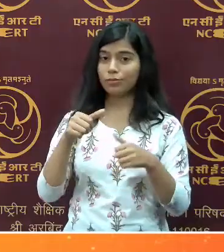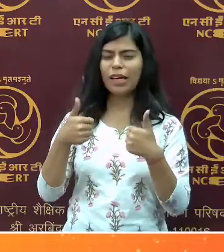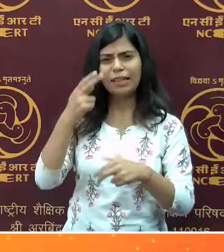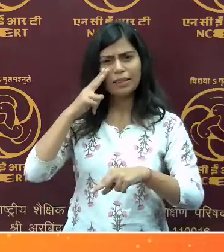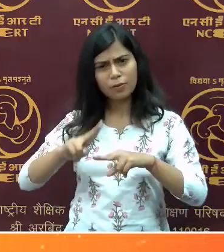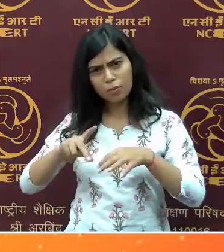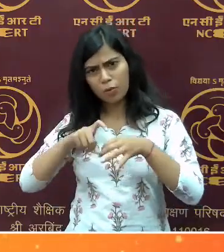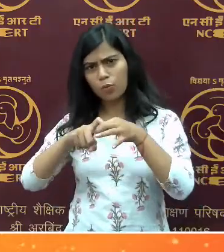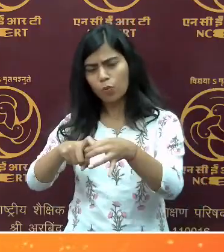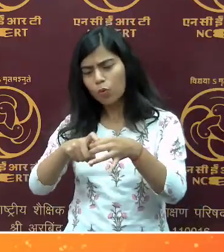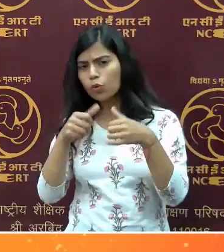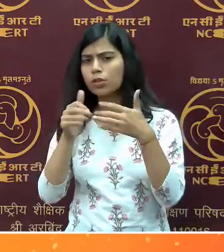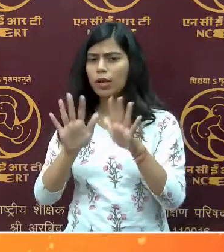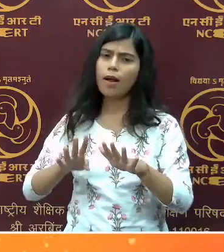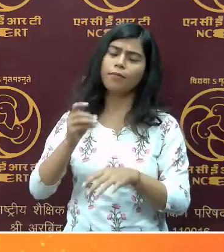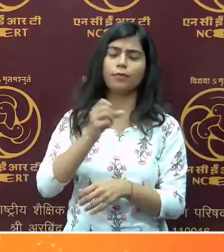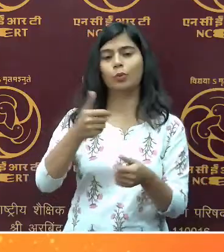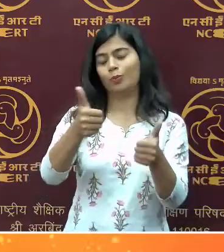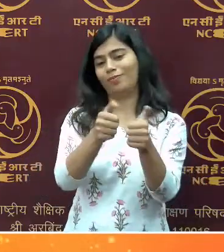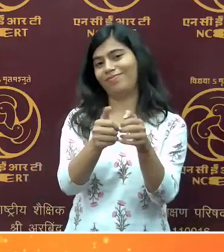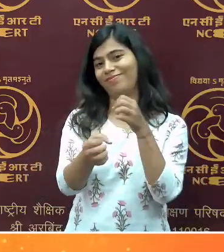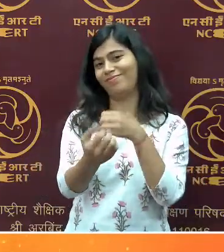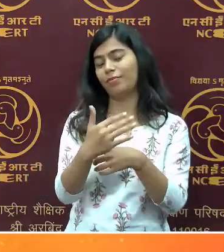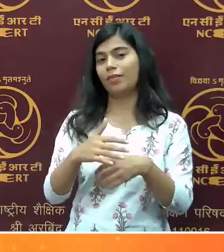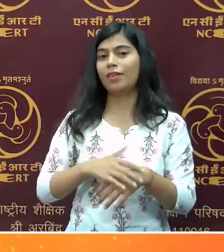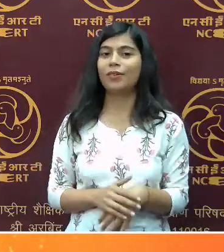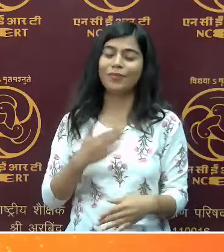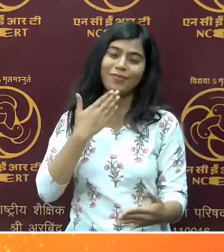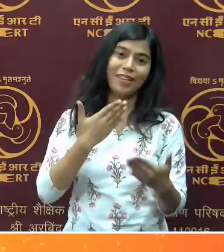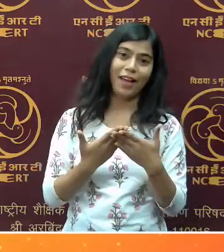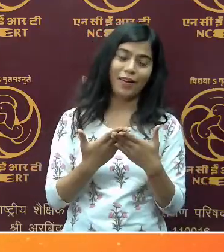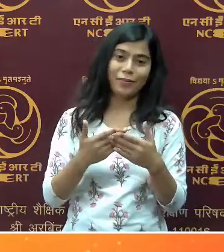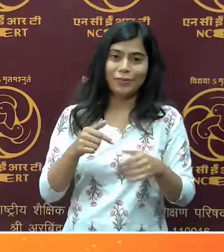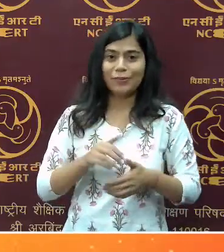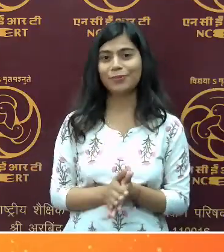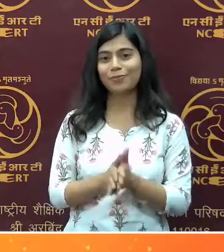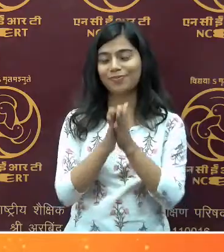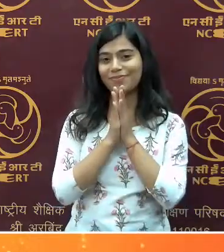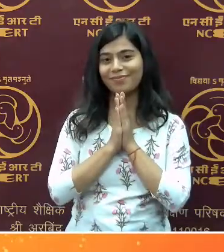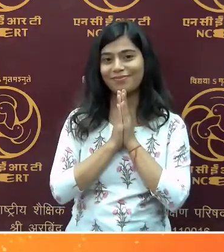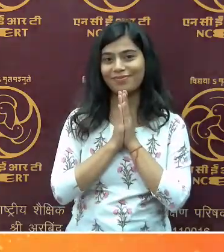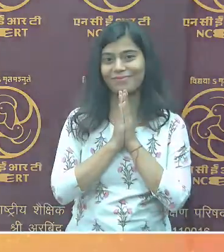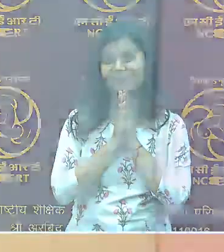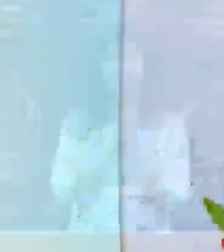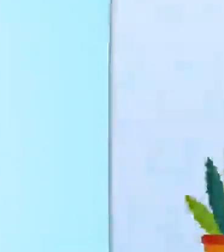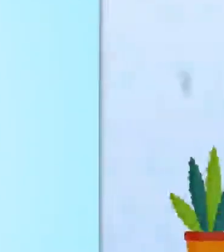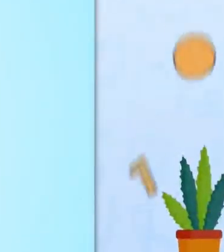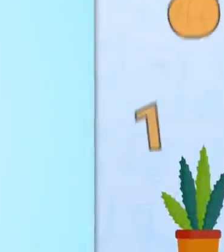Thank you once again. Have a great day ahead. I am Tanvi Khurana and I will take a leave of you. Namaskar.